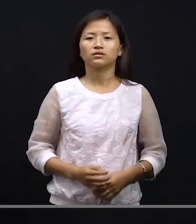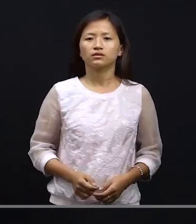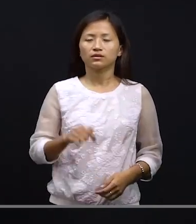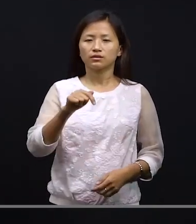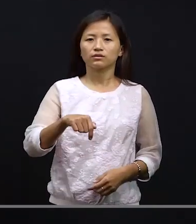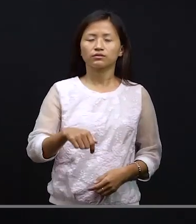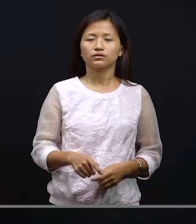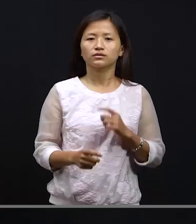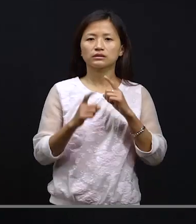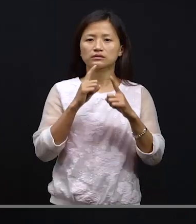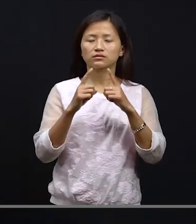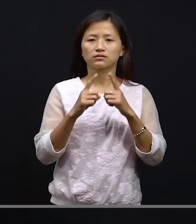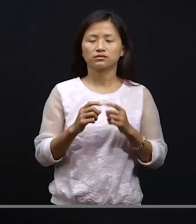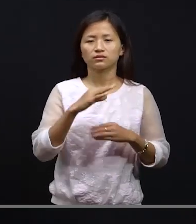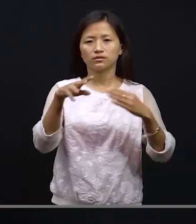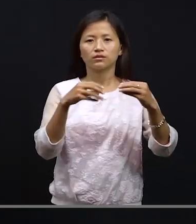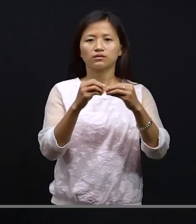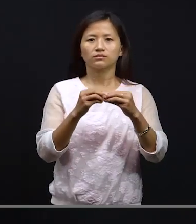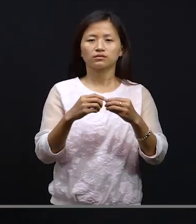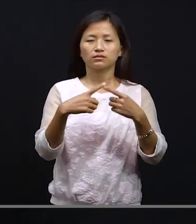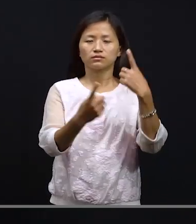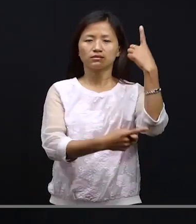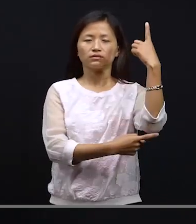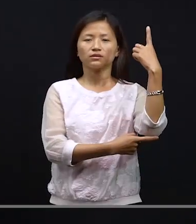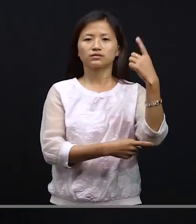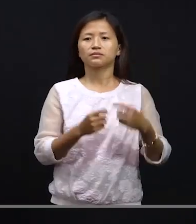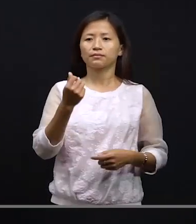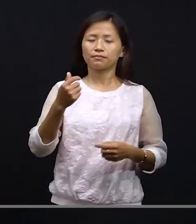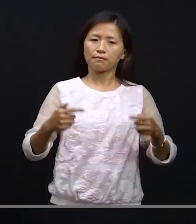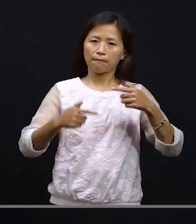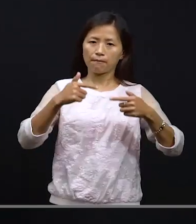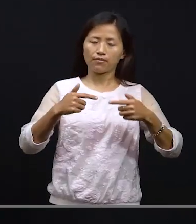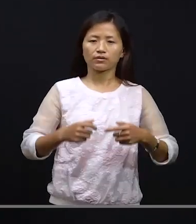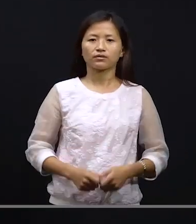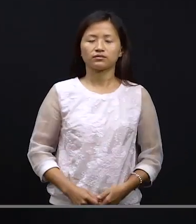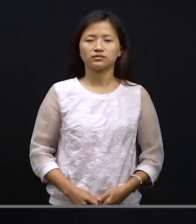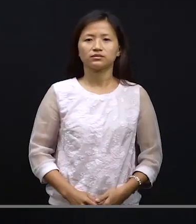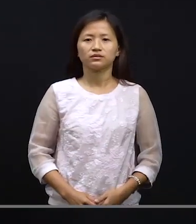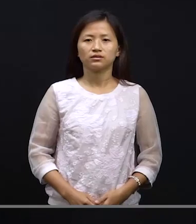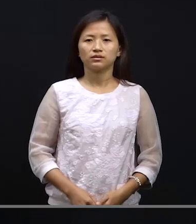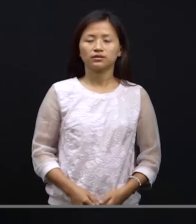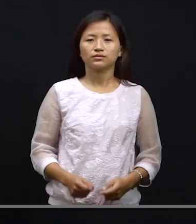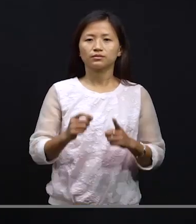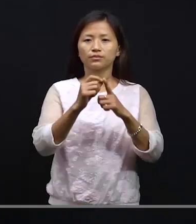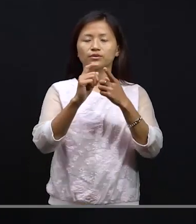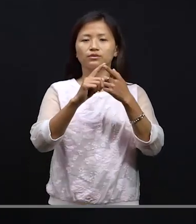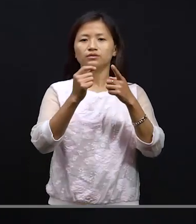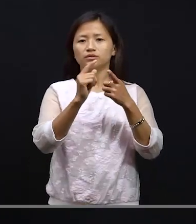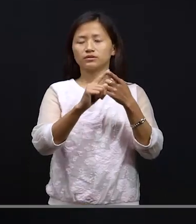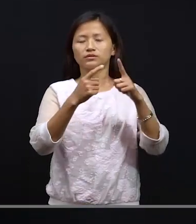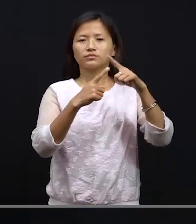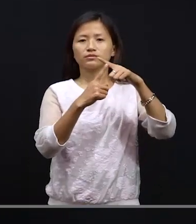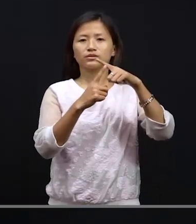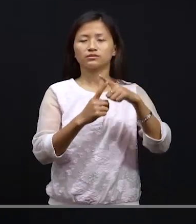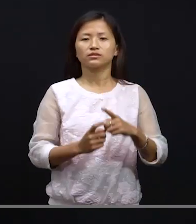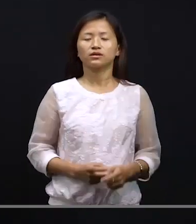here we are going to discuss about the last bargain. That means the last that our poet is going to accept, or let